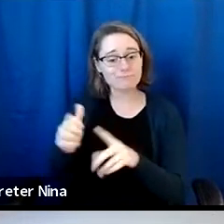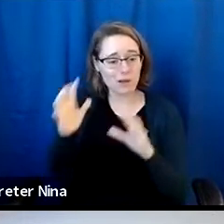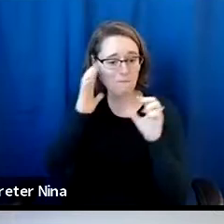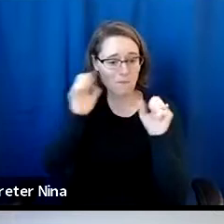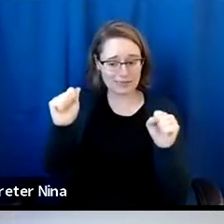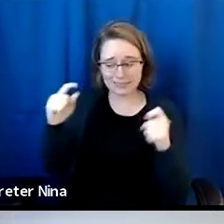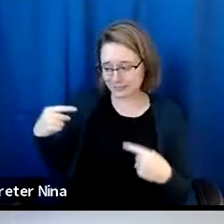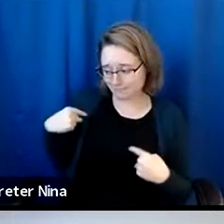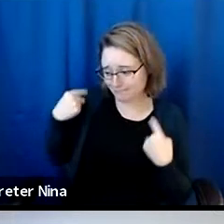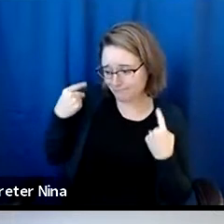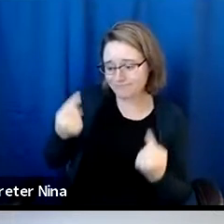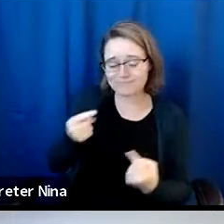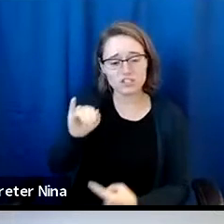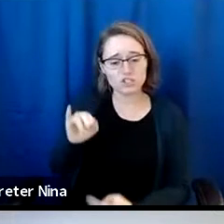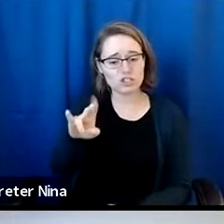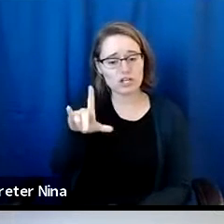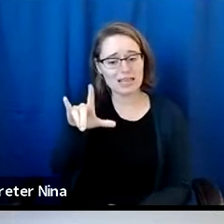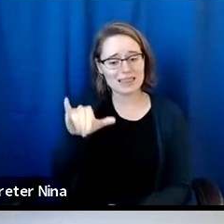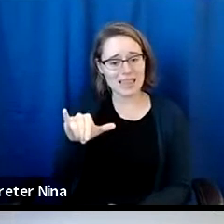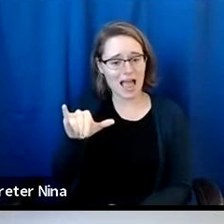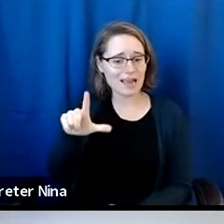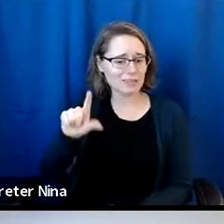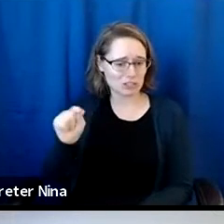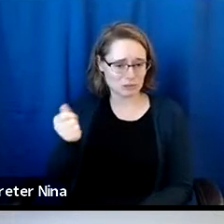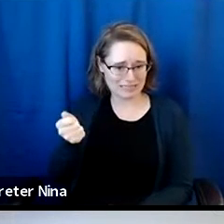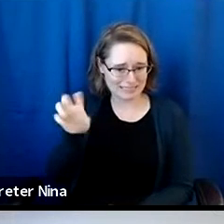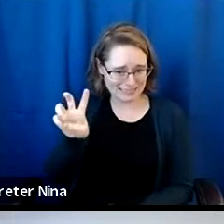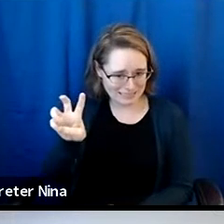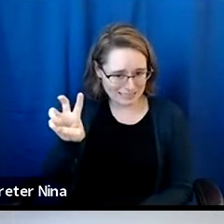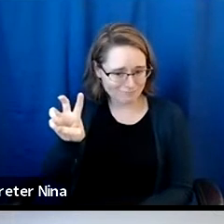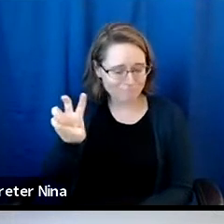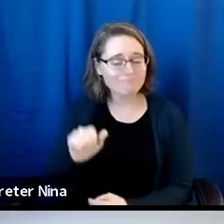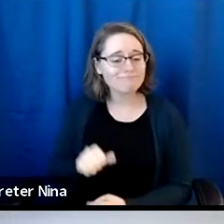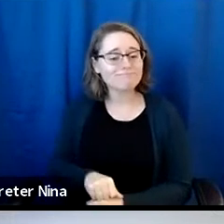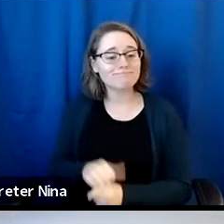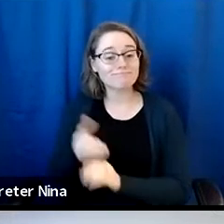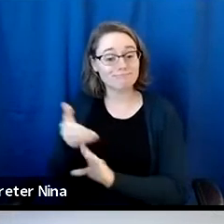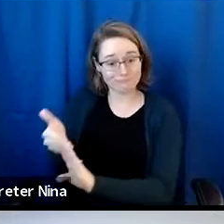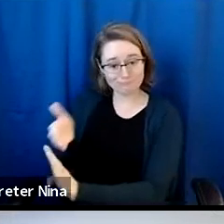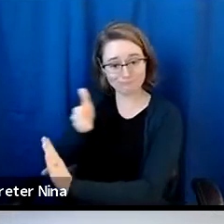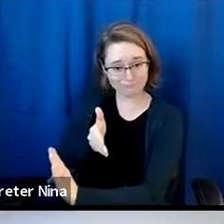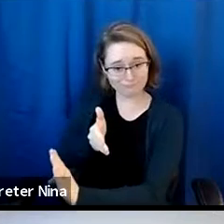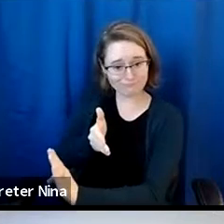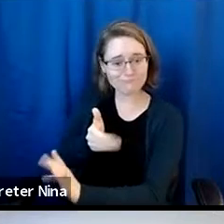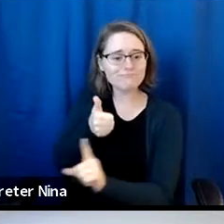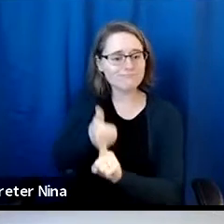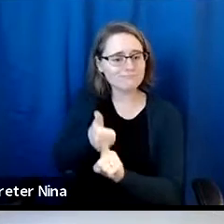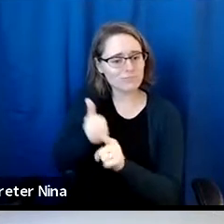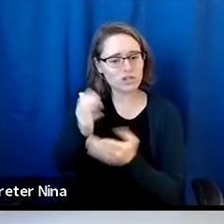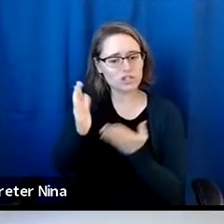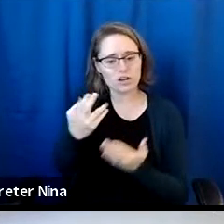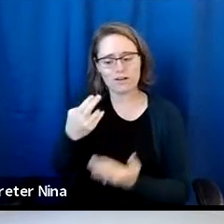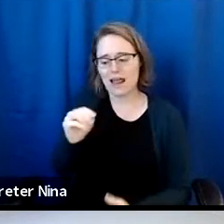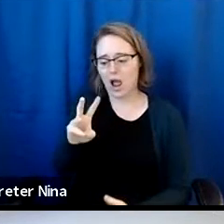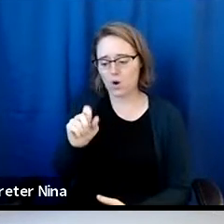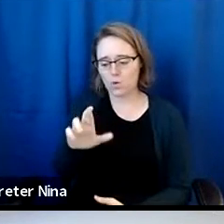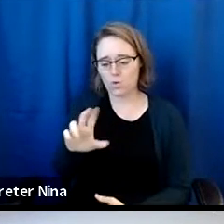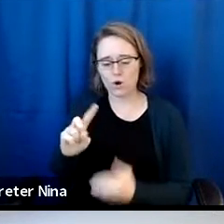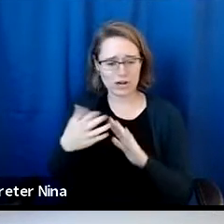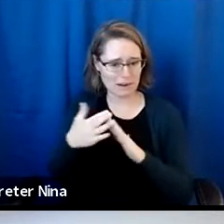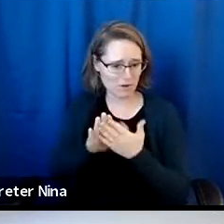president since July of 2016. Previously, she served Howard Community College in